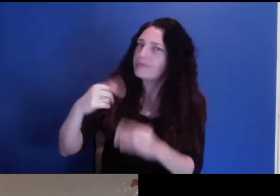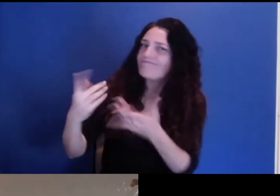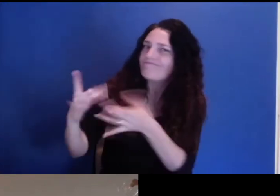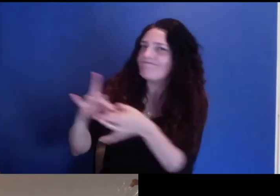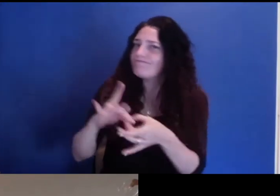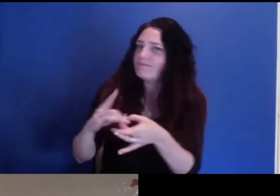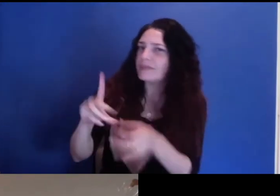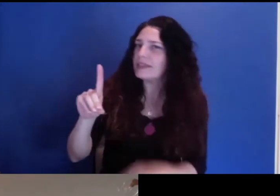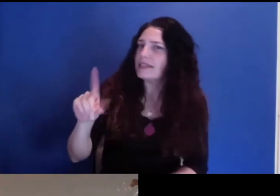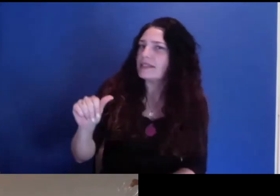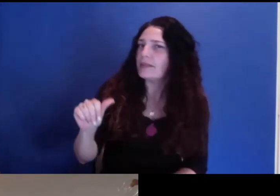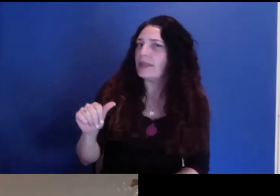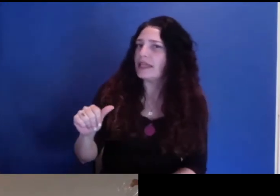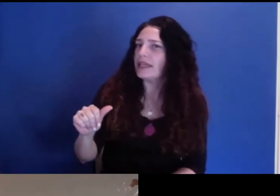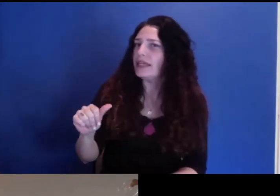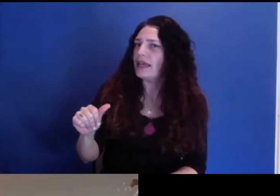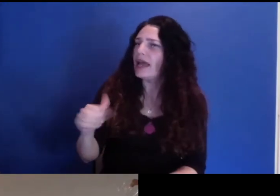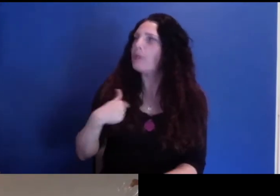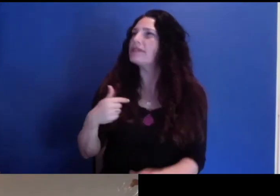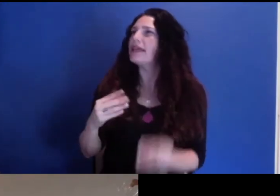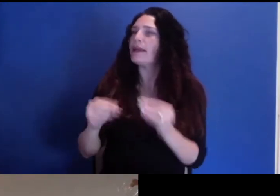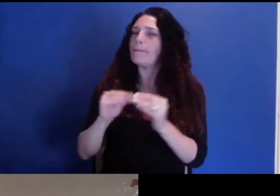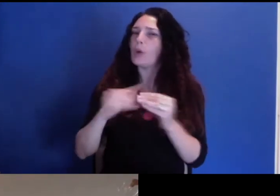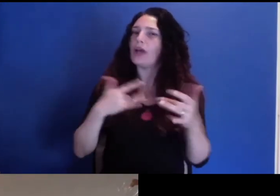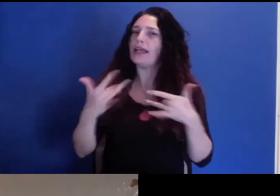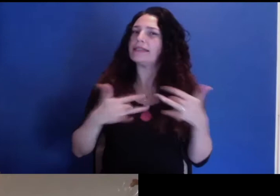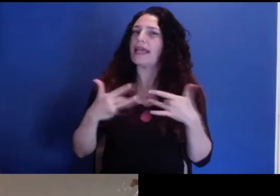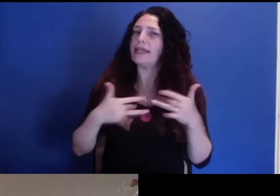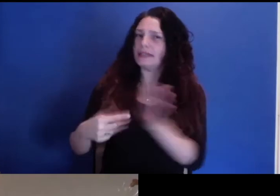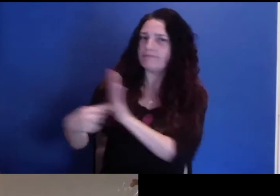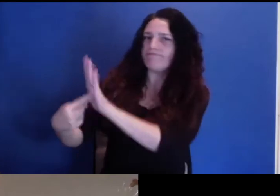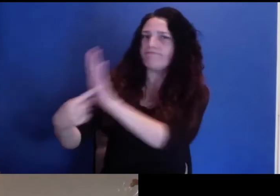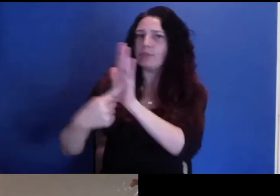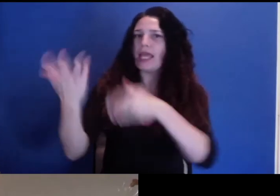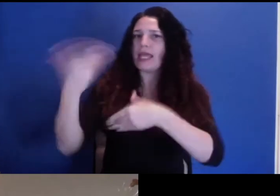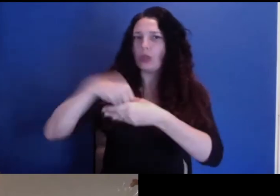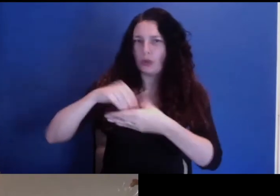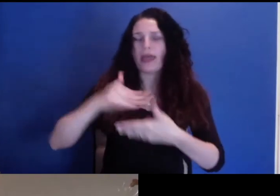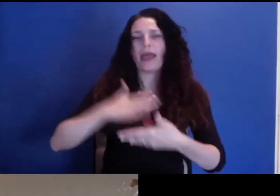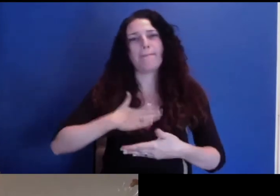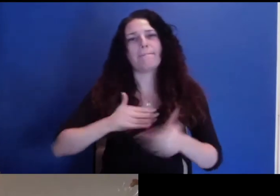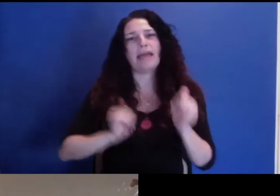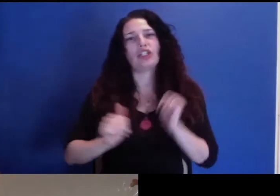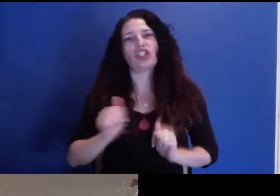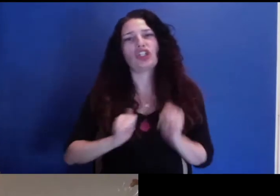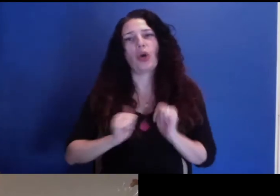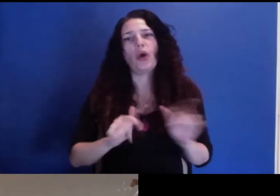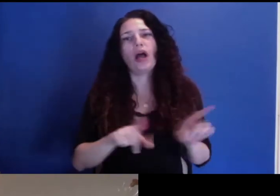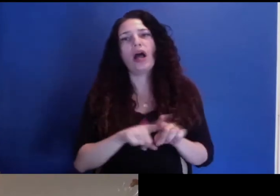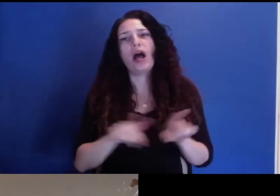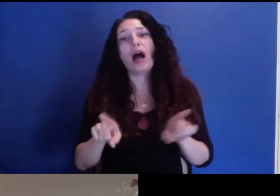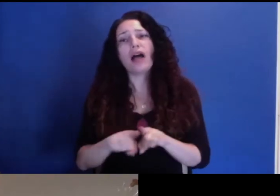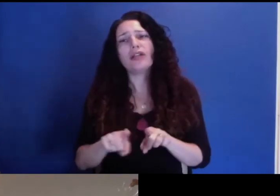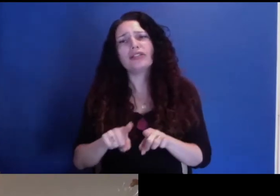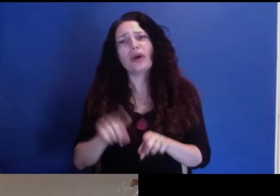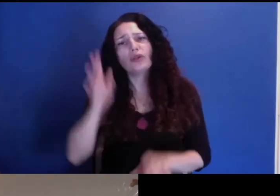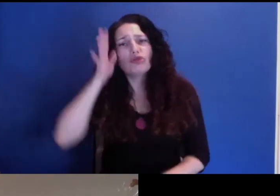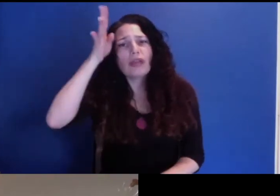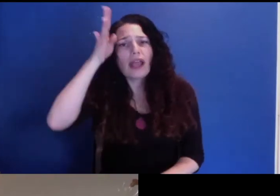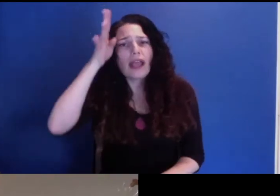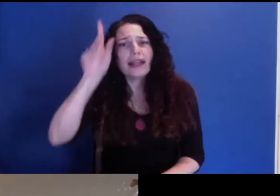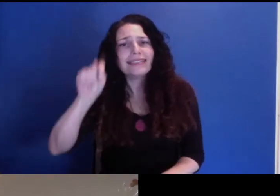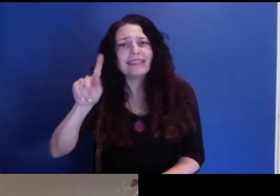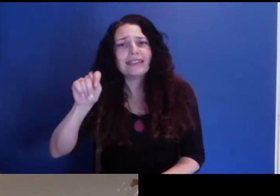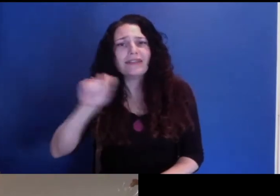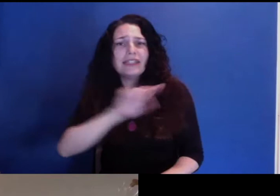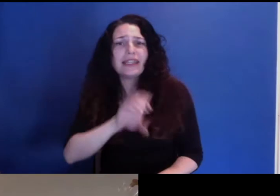was really excited to kind of have that be reflected in the show, and, also create a TV character that we'd never seen before, and make